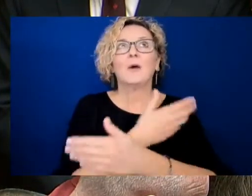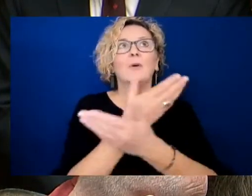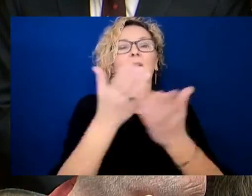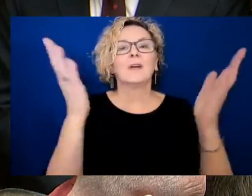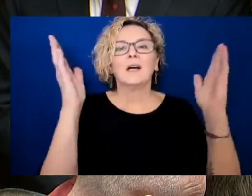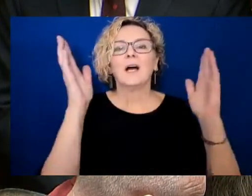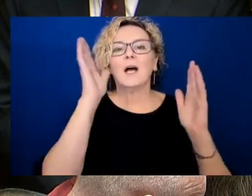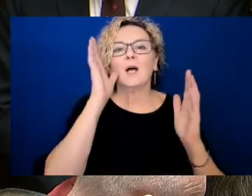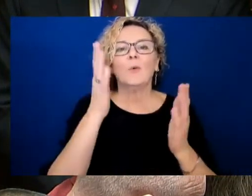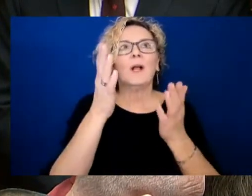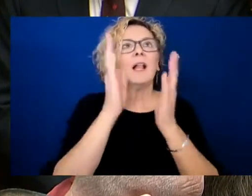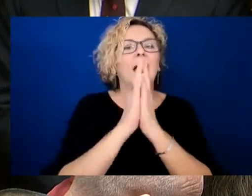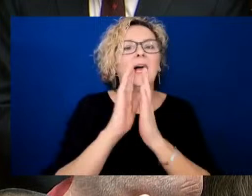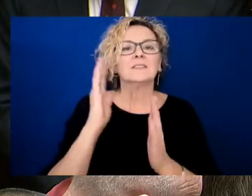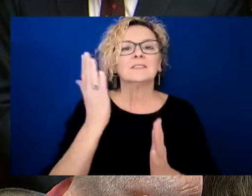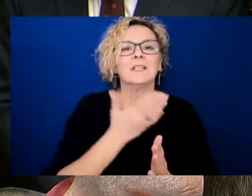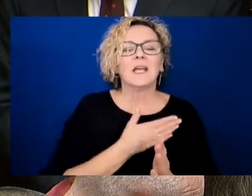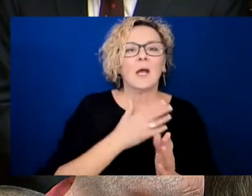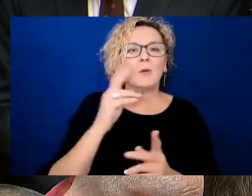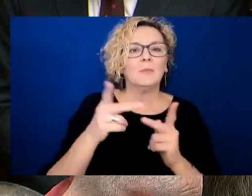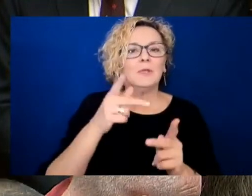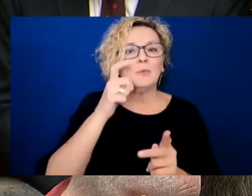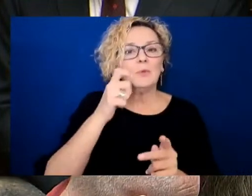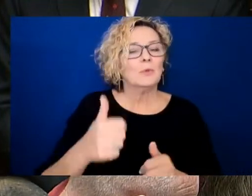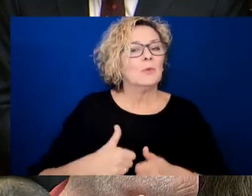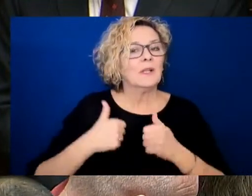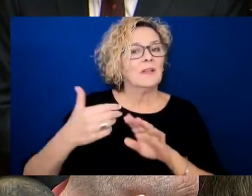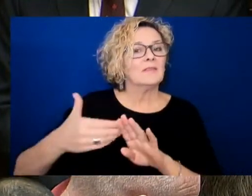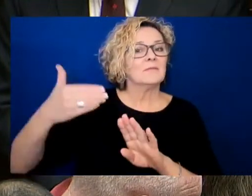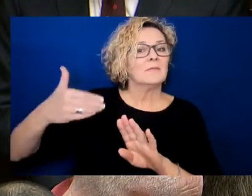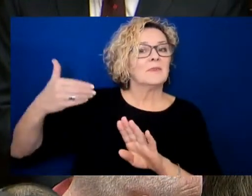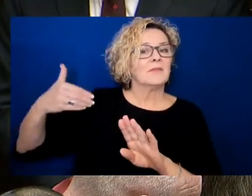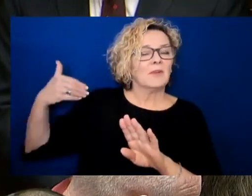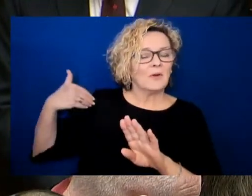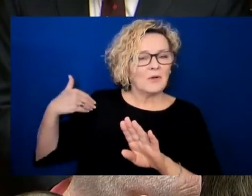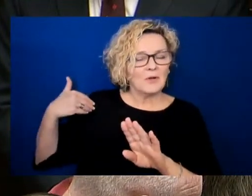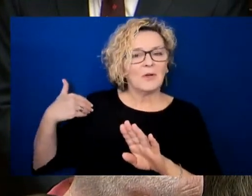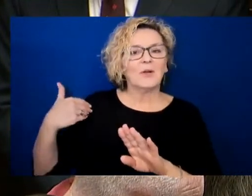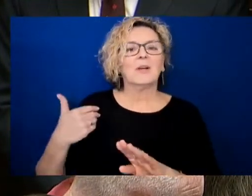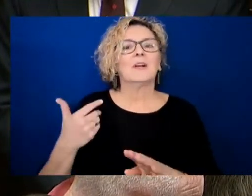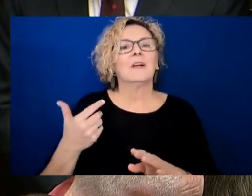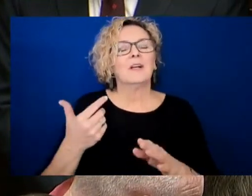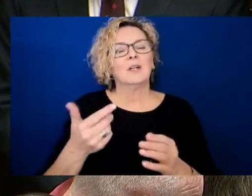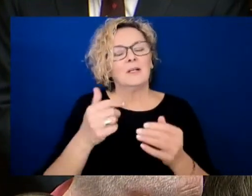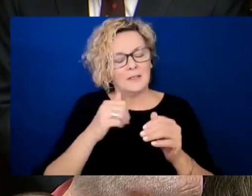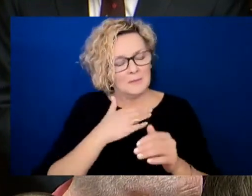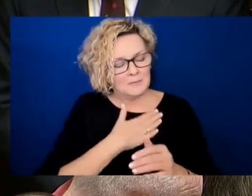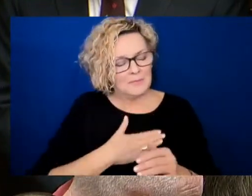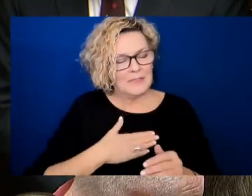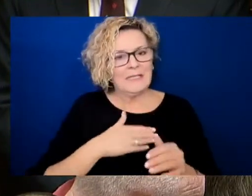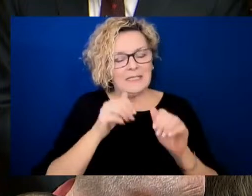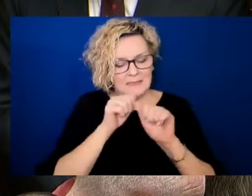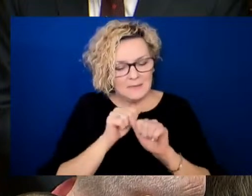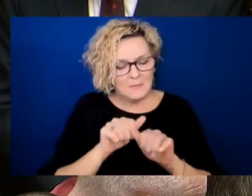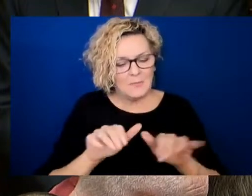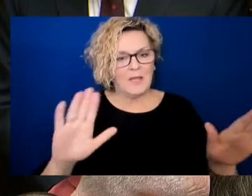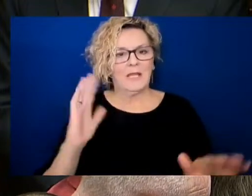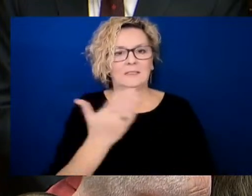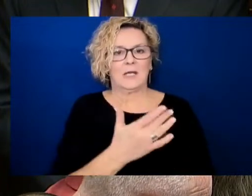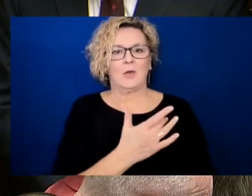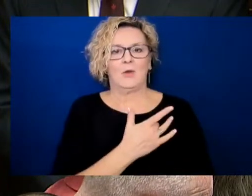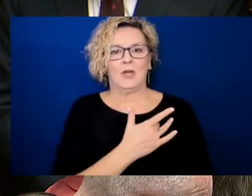for that Thislechen to bless our hearts for all the work. Sometimes we get tired,